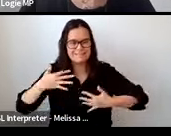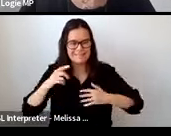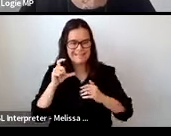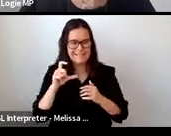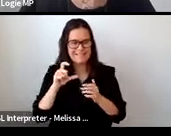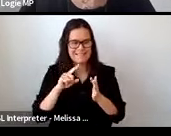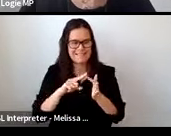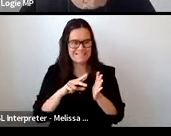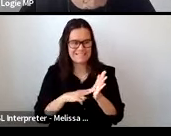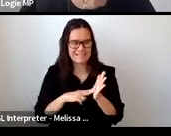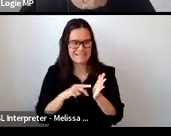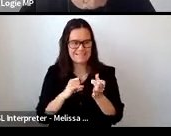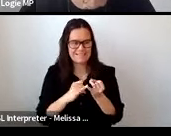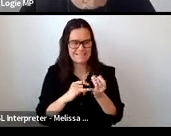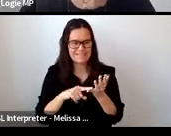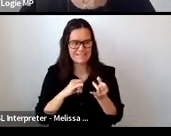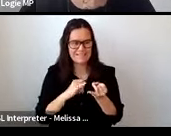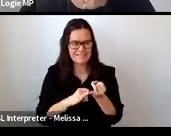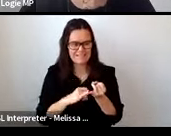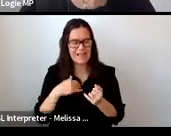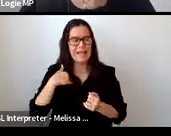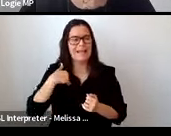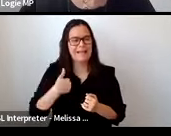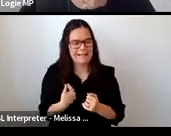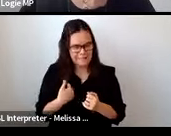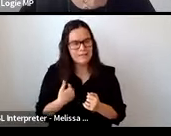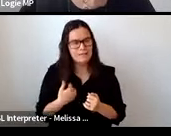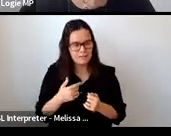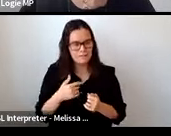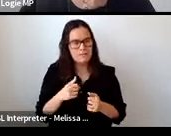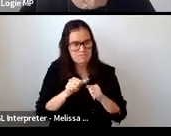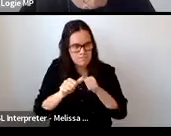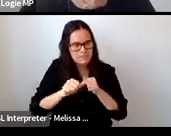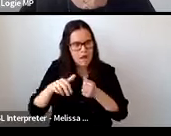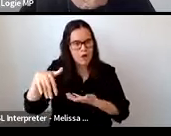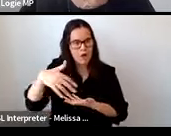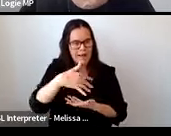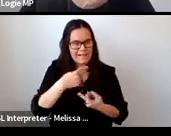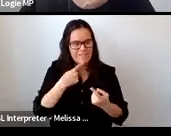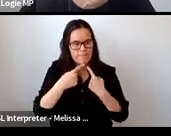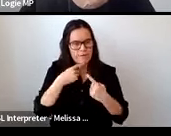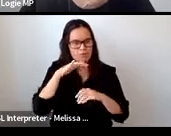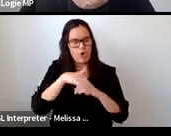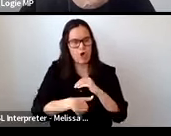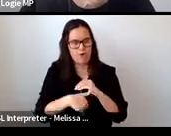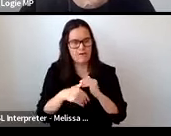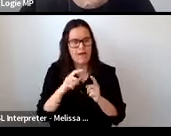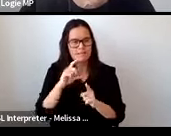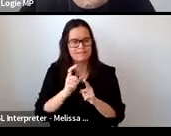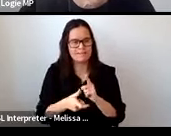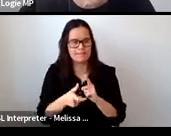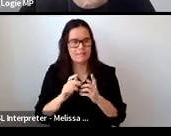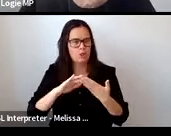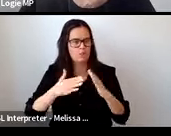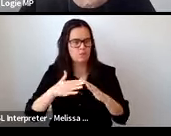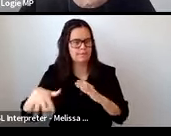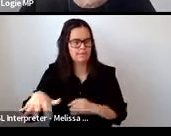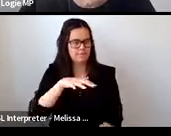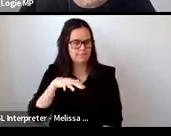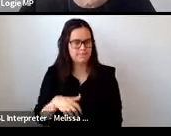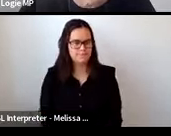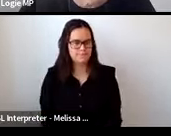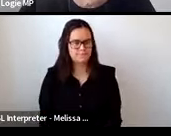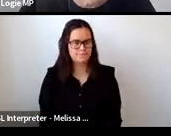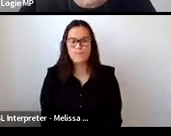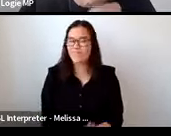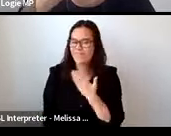start work on digging down into the disability arena. Okay, thank